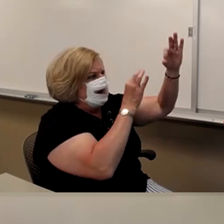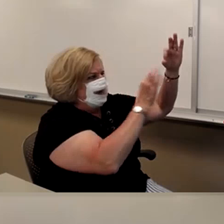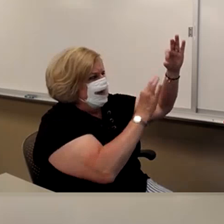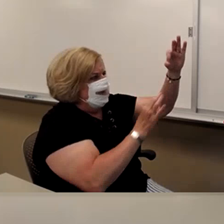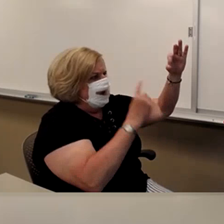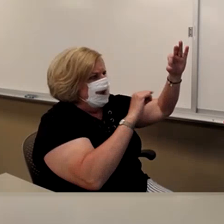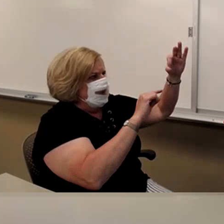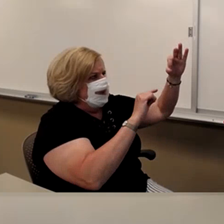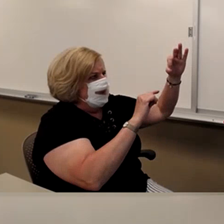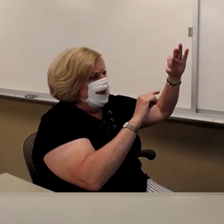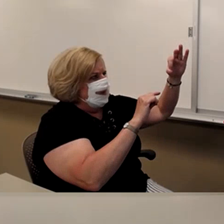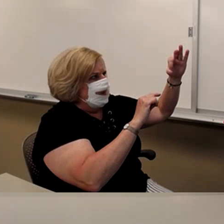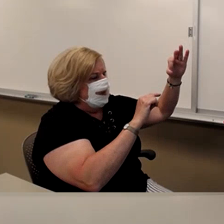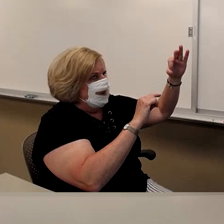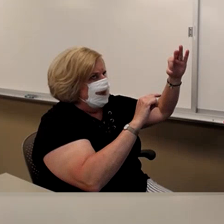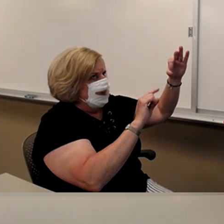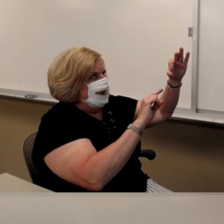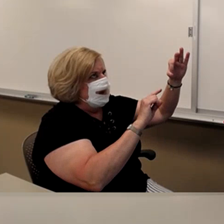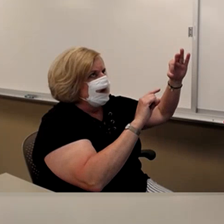appears, it'll make it disappear.